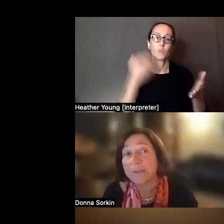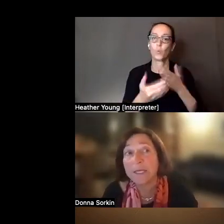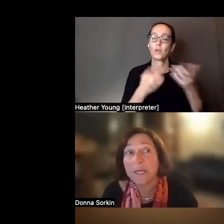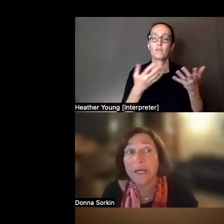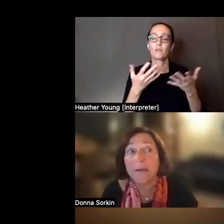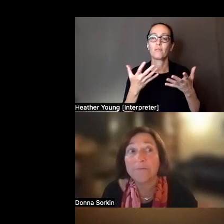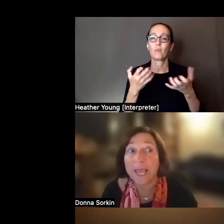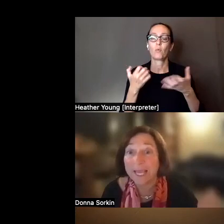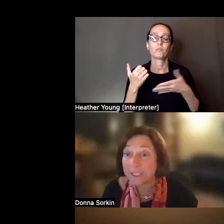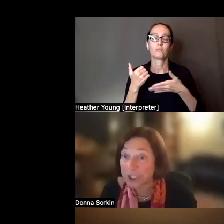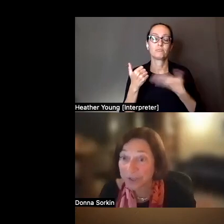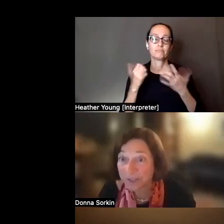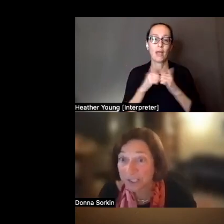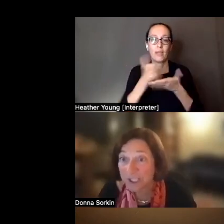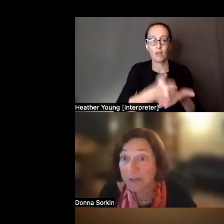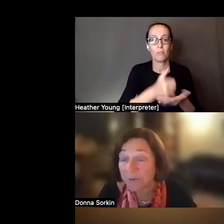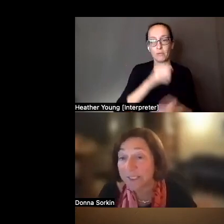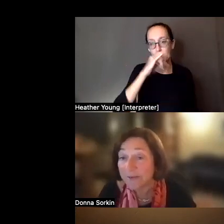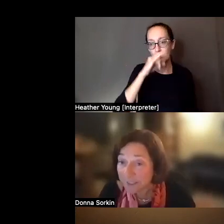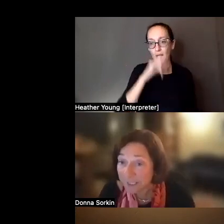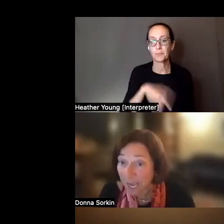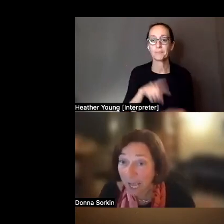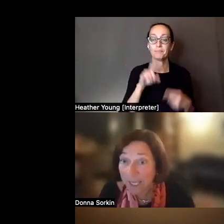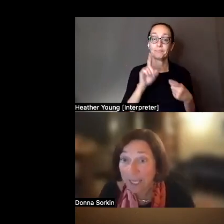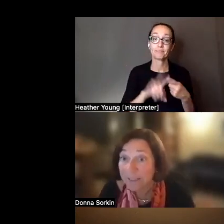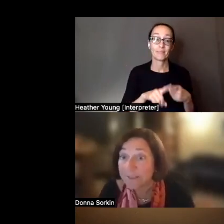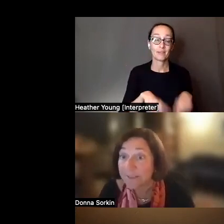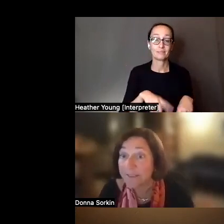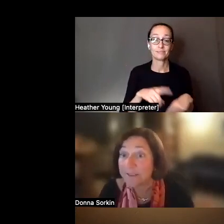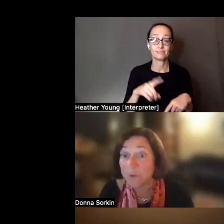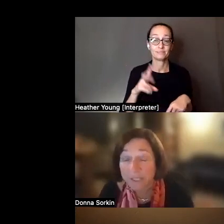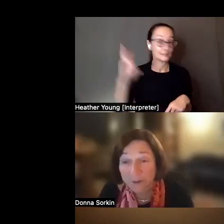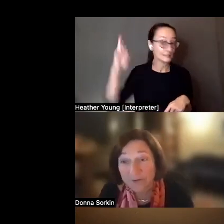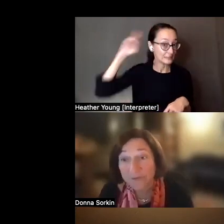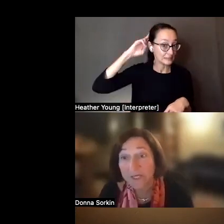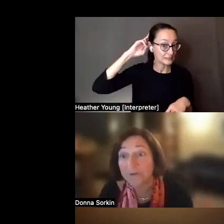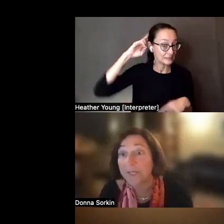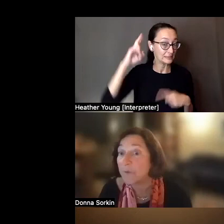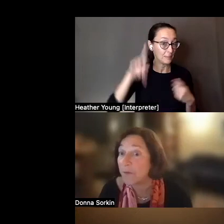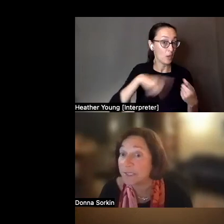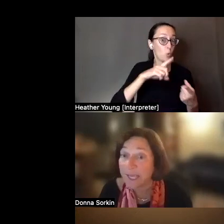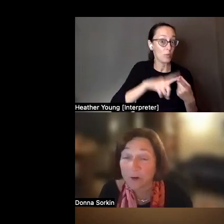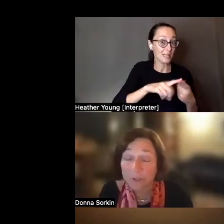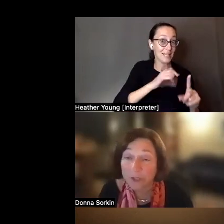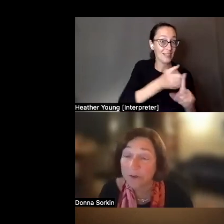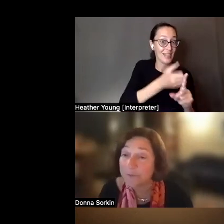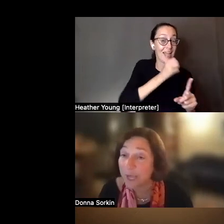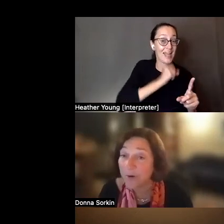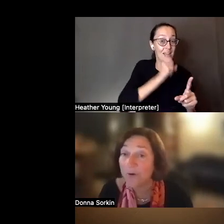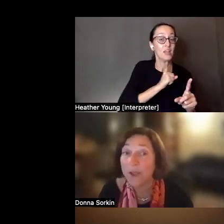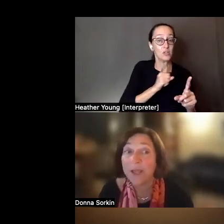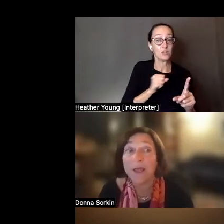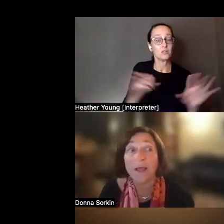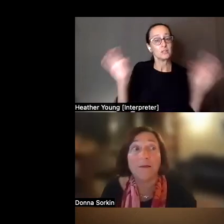child. Age that the child receives a CI is critical. You know, that's why we say earlier is